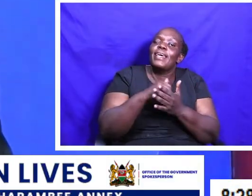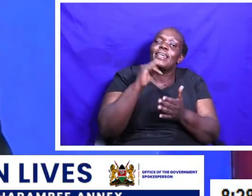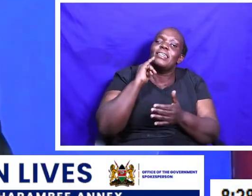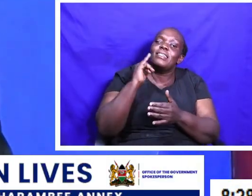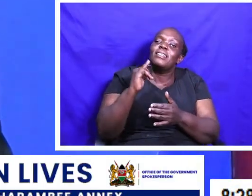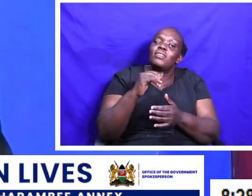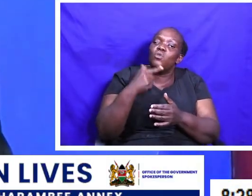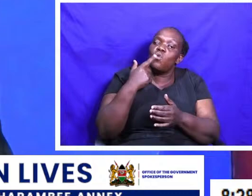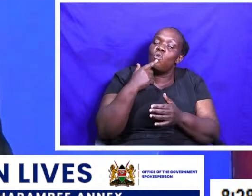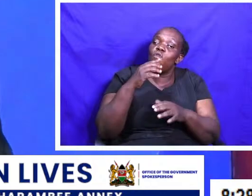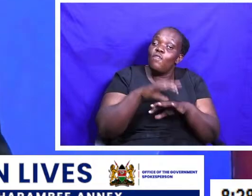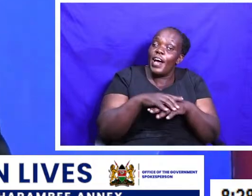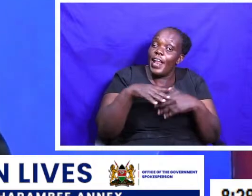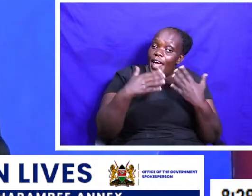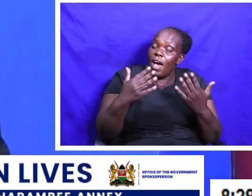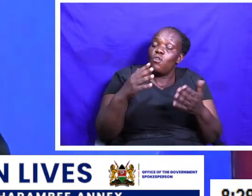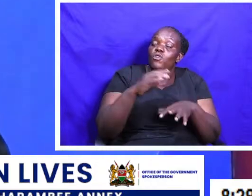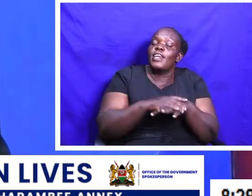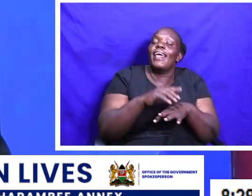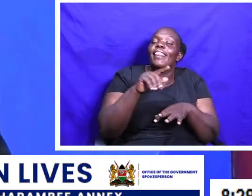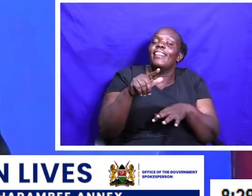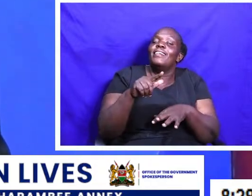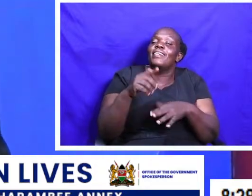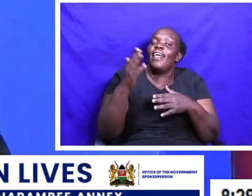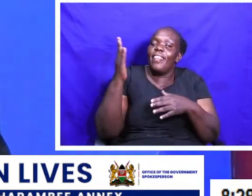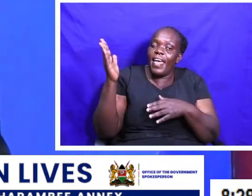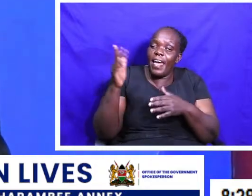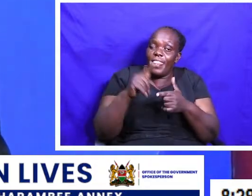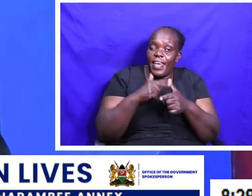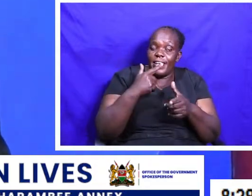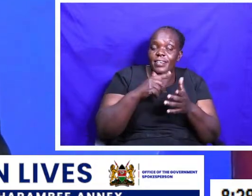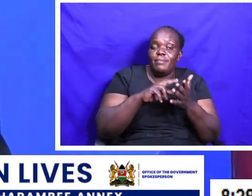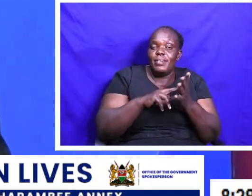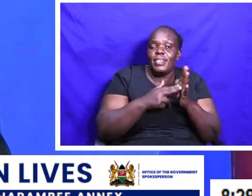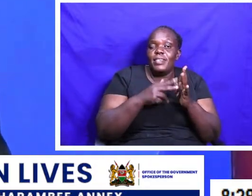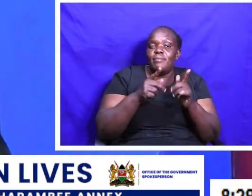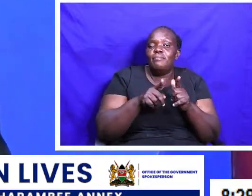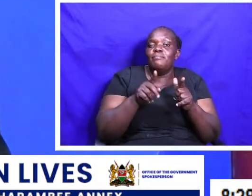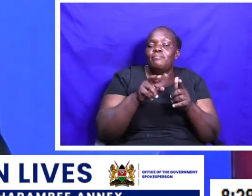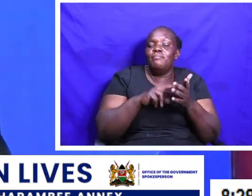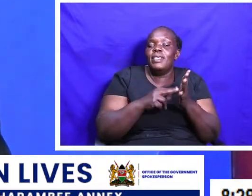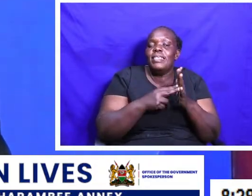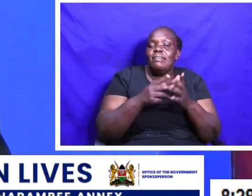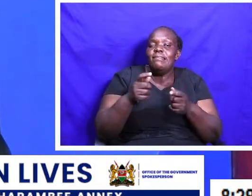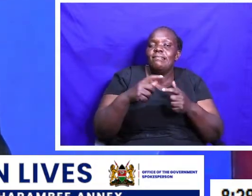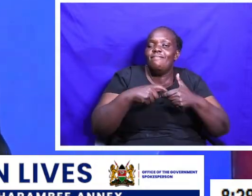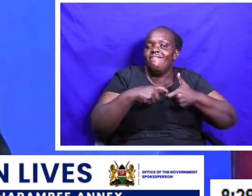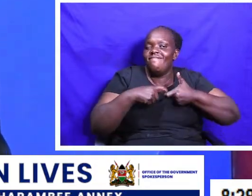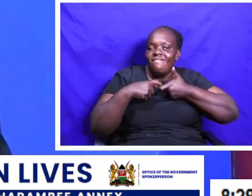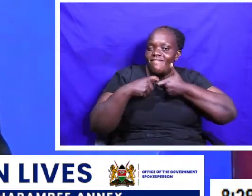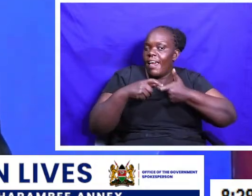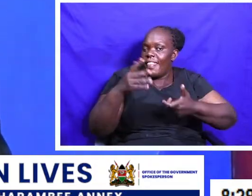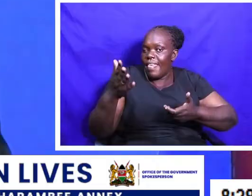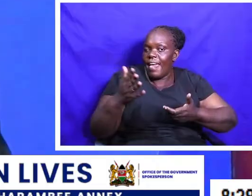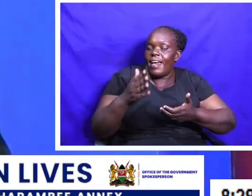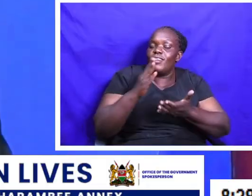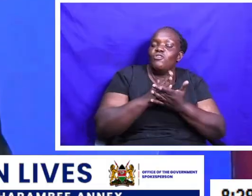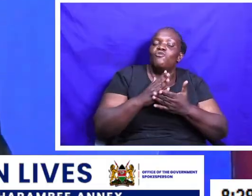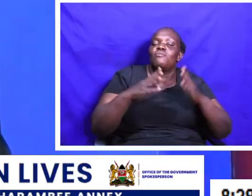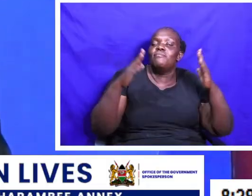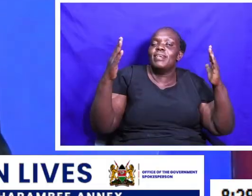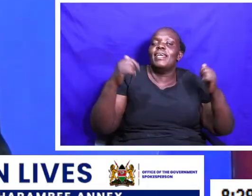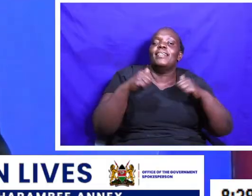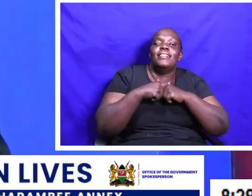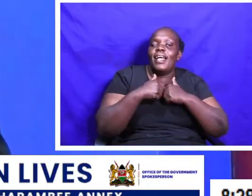need to find how to take it there. So it means there's a tractor or something with a trailer. So these are big